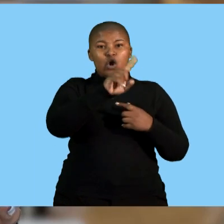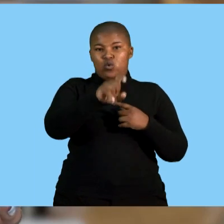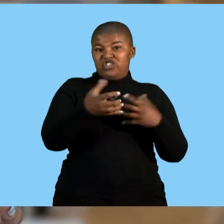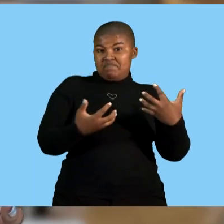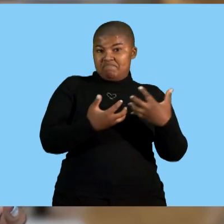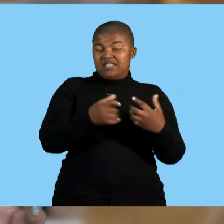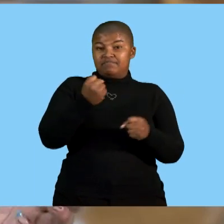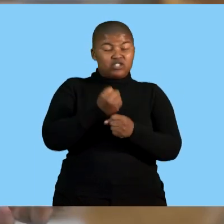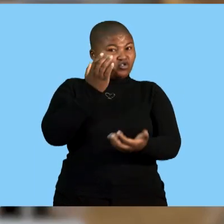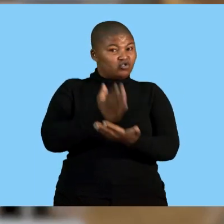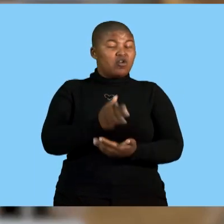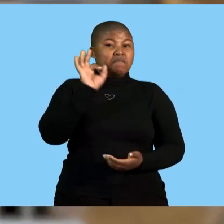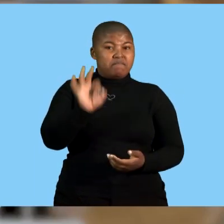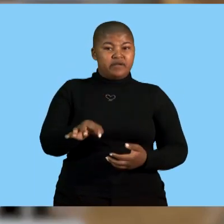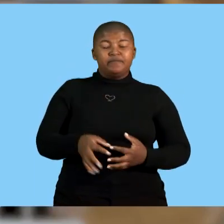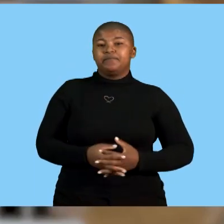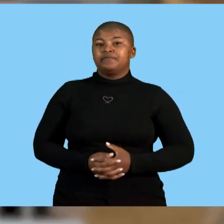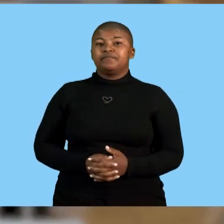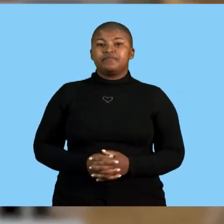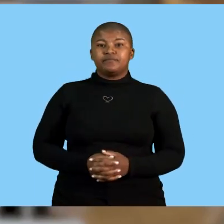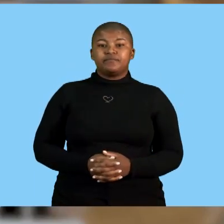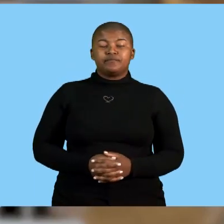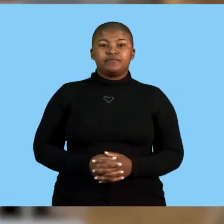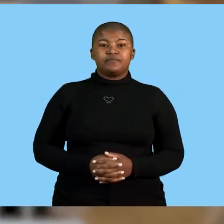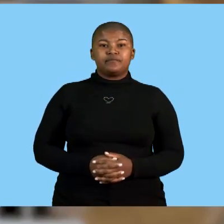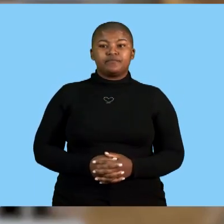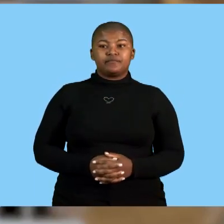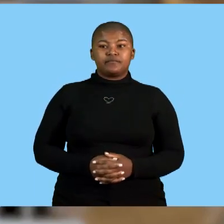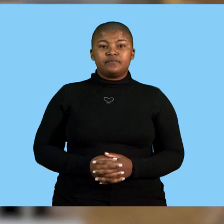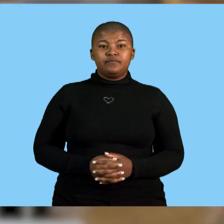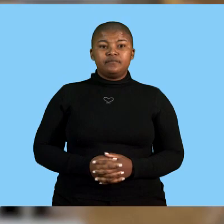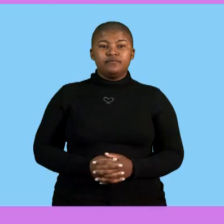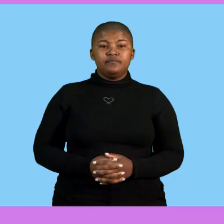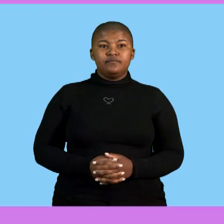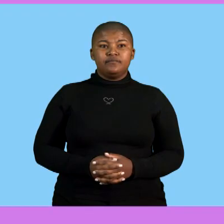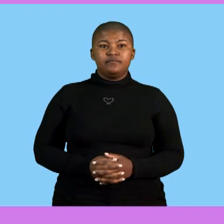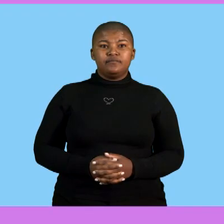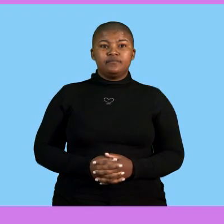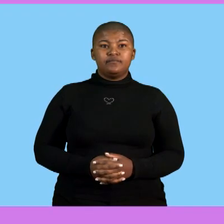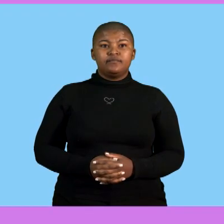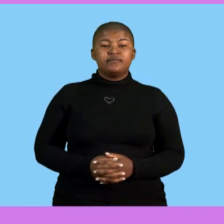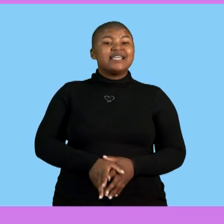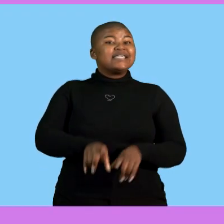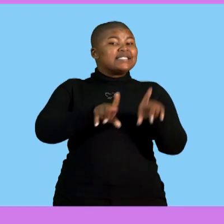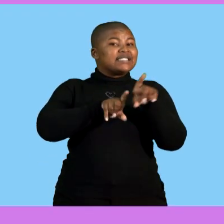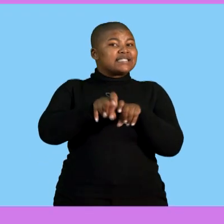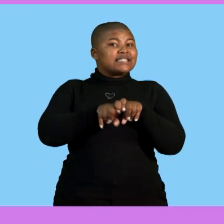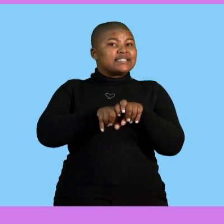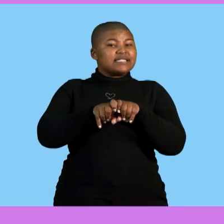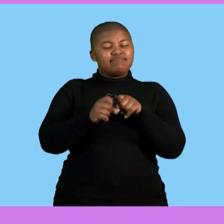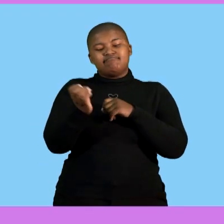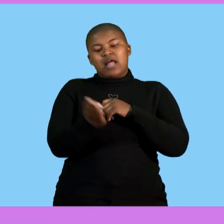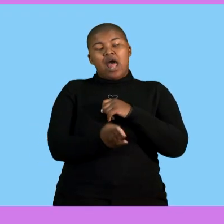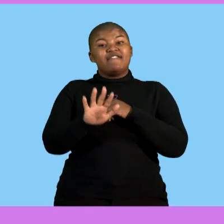given context or that you are dealing with at that particular moment. Then number 3, the test